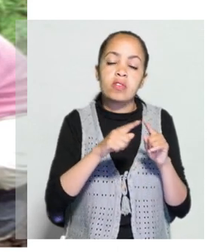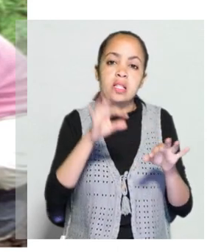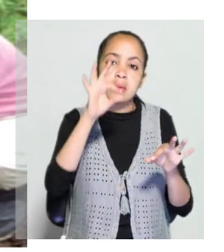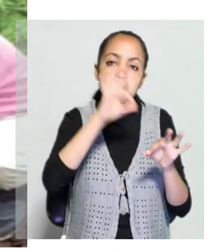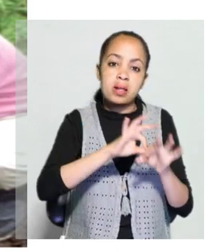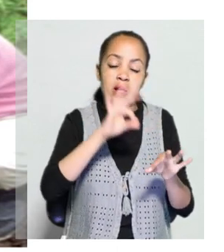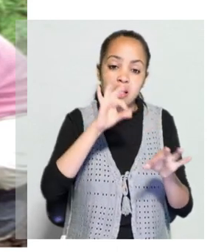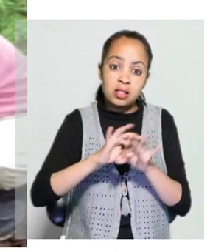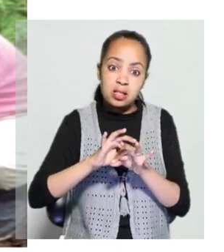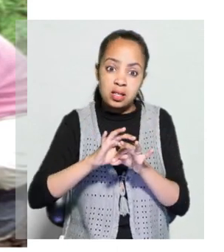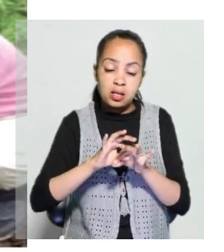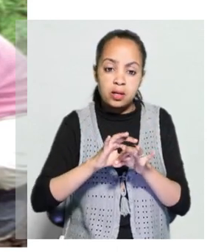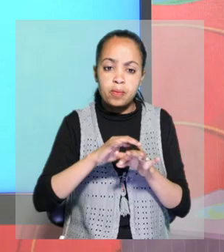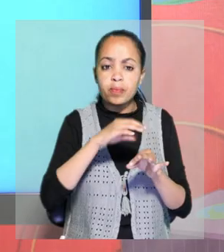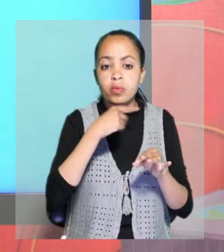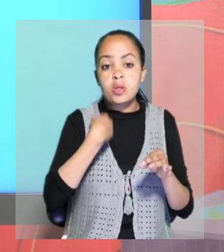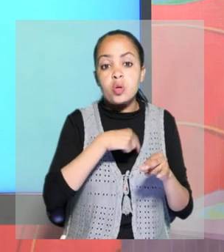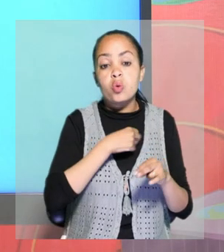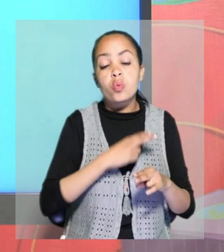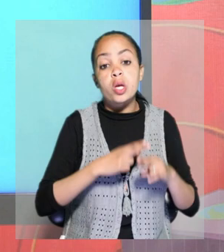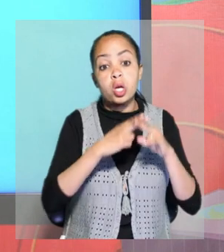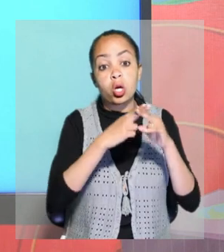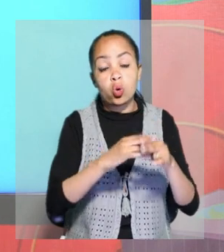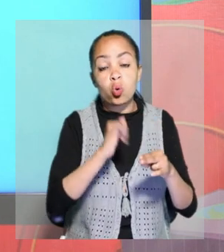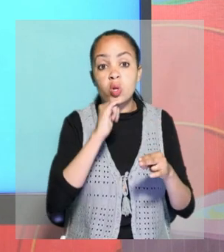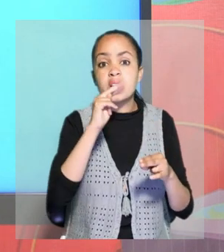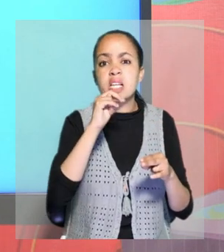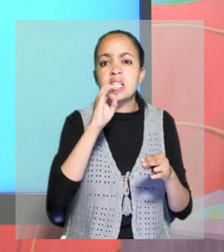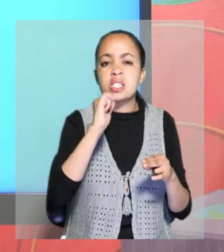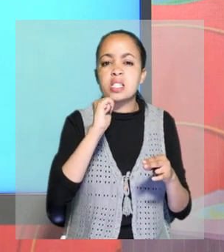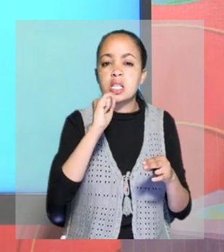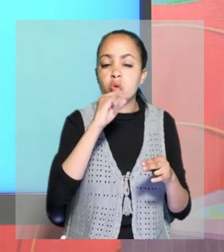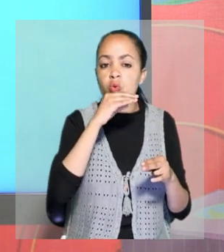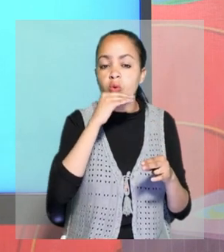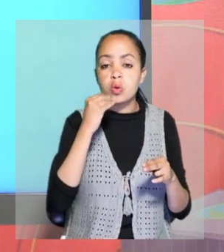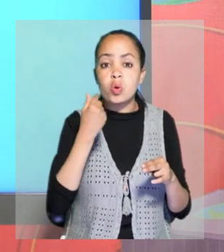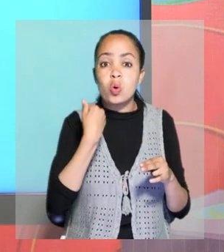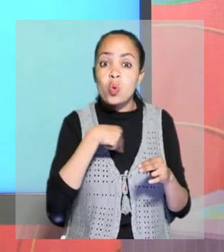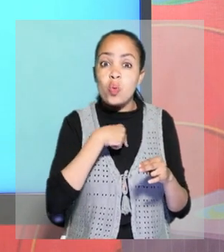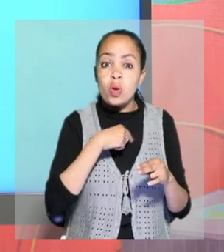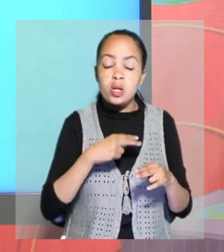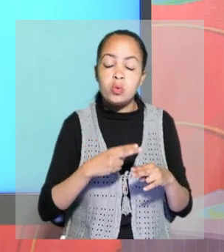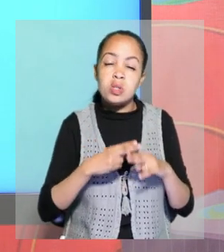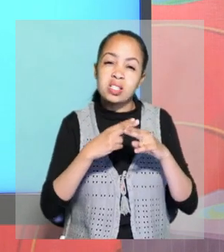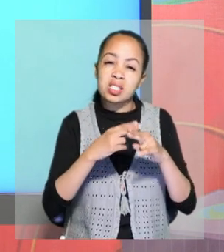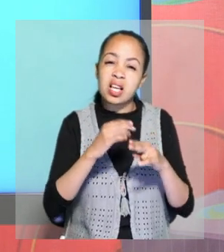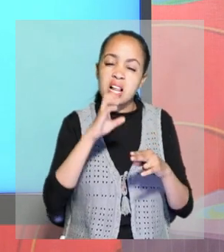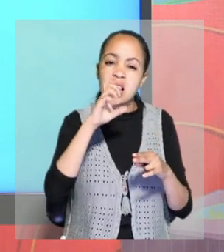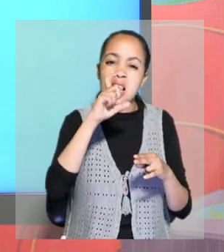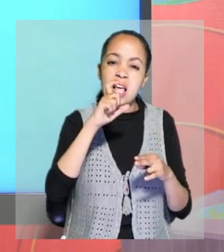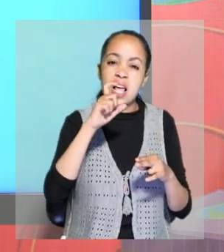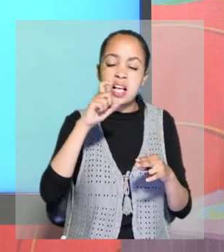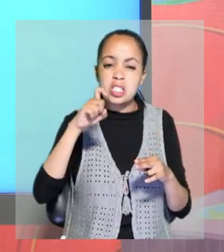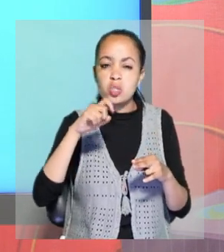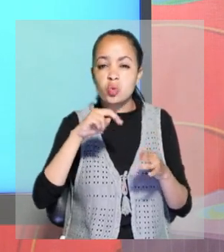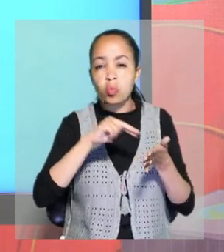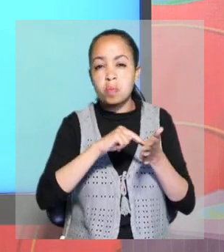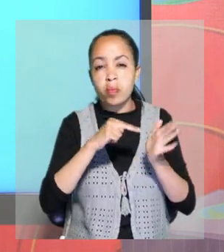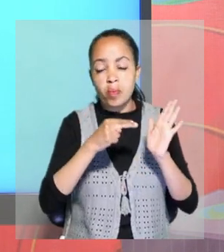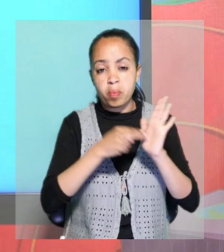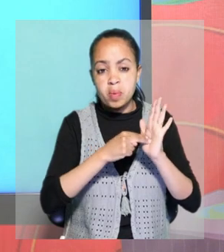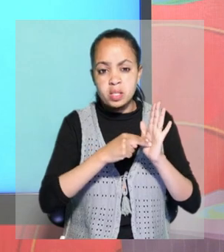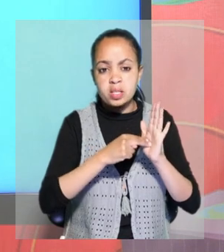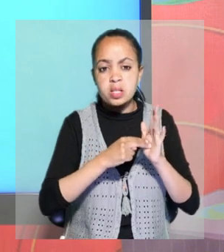planting within a corridors, we call in situ conservation. When we say ex situ conservation,